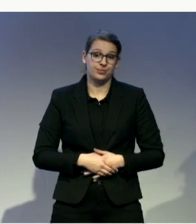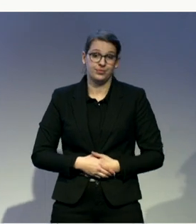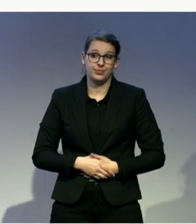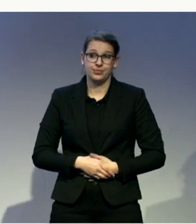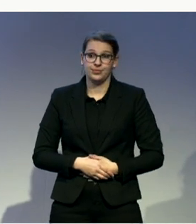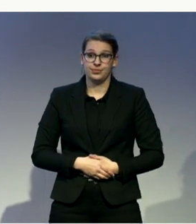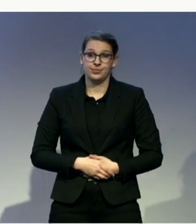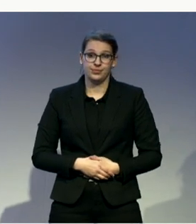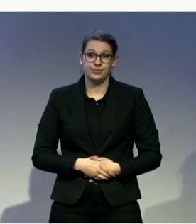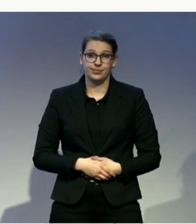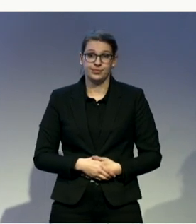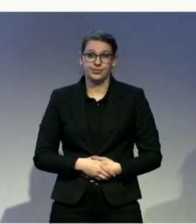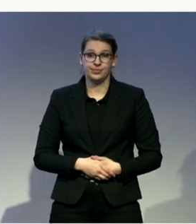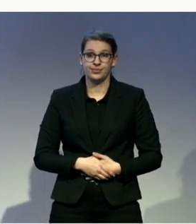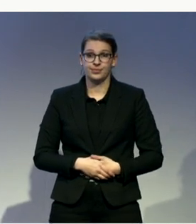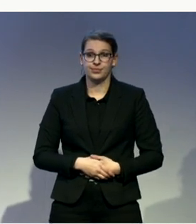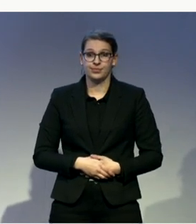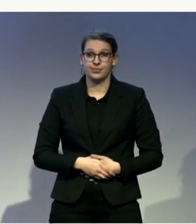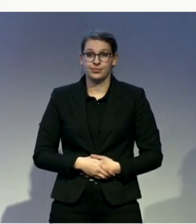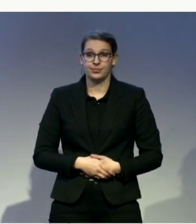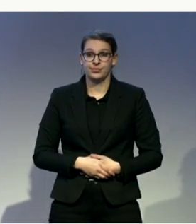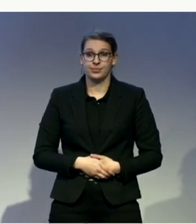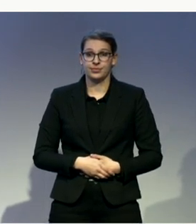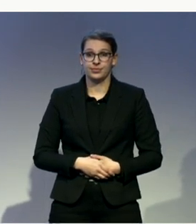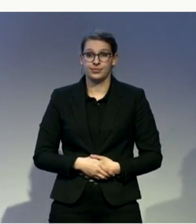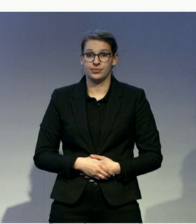Just wait just a second. Do we have more questions?